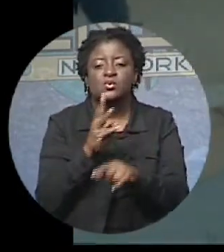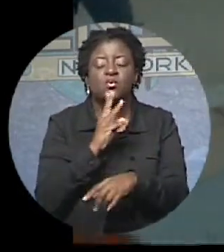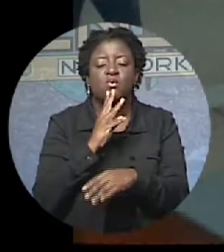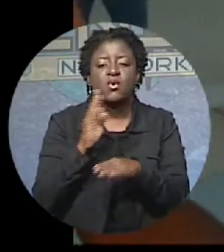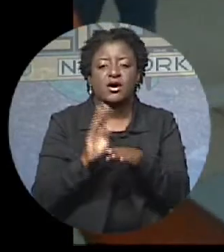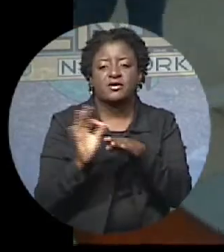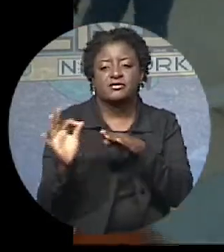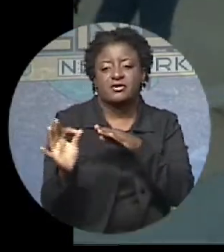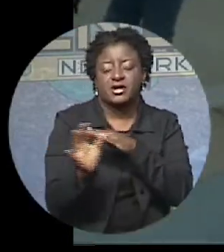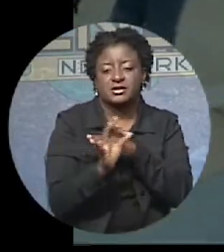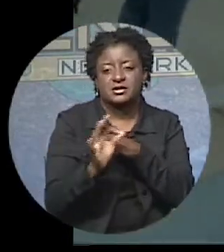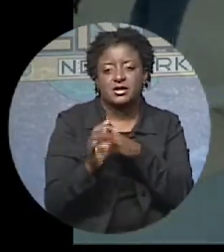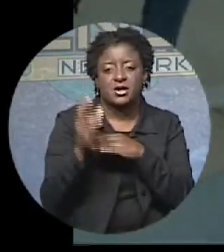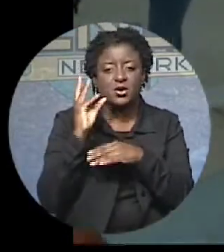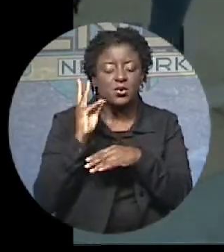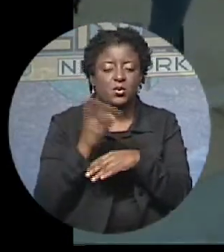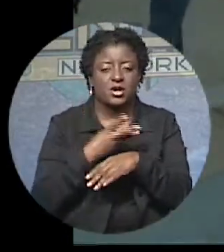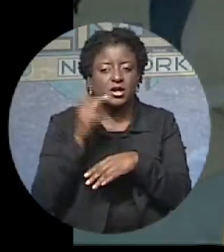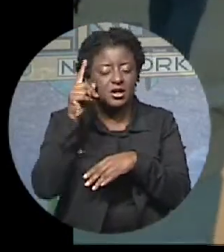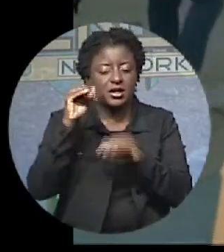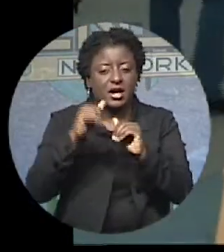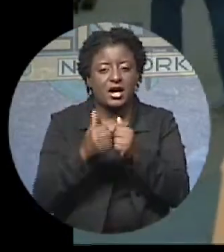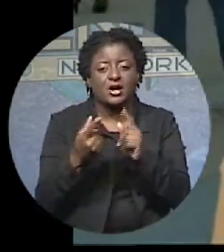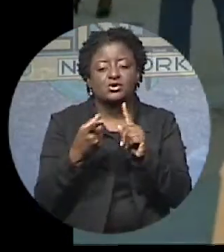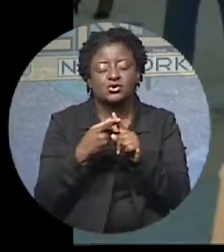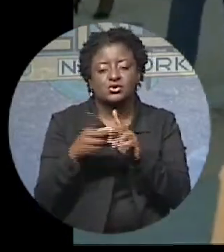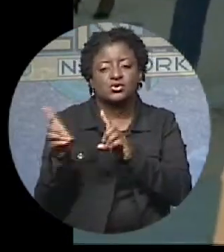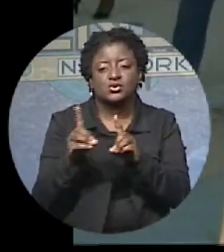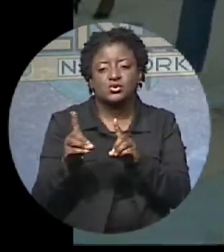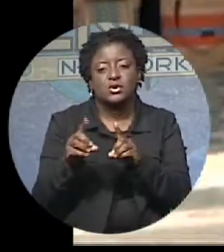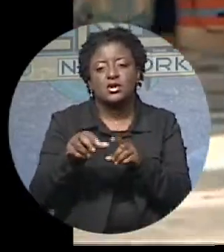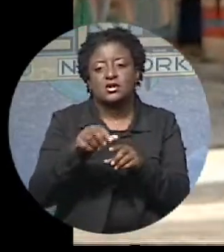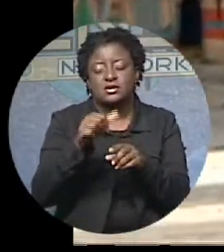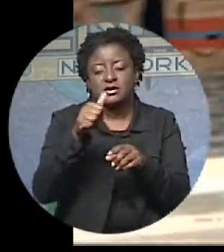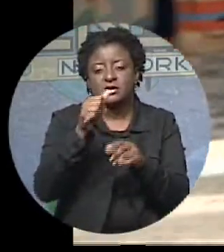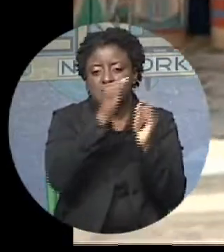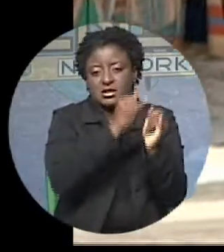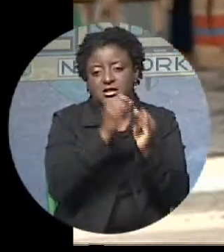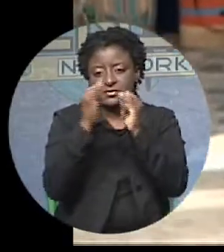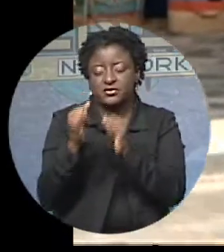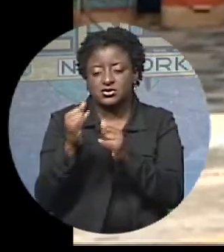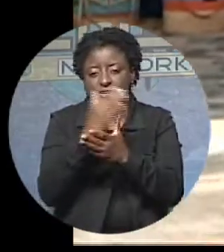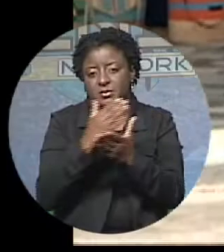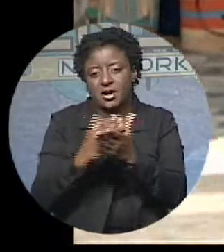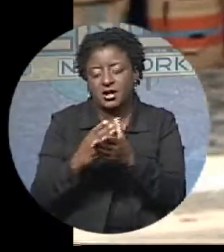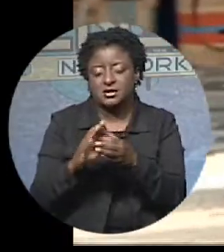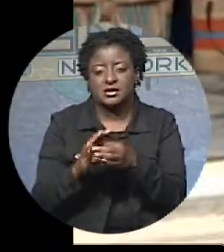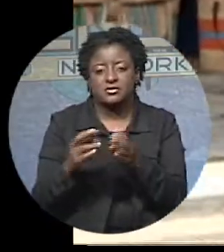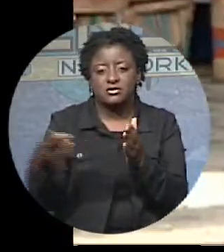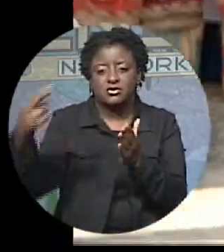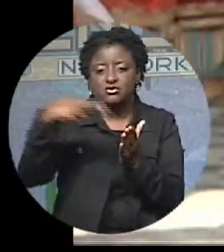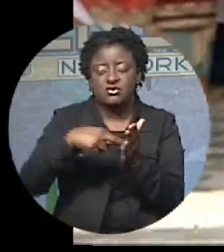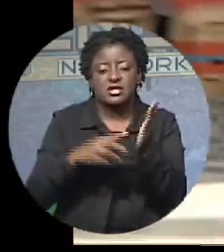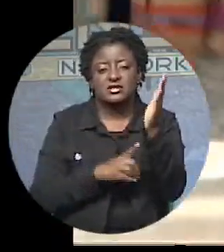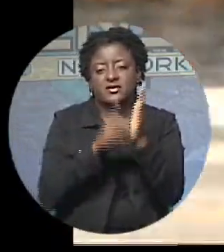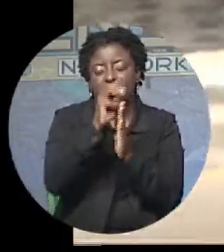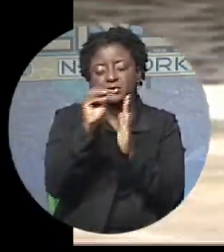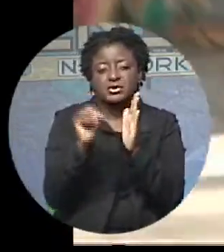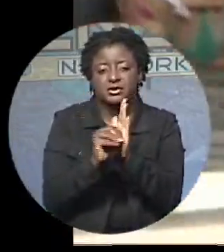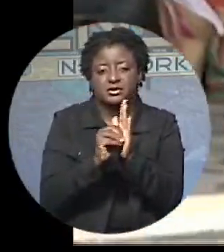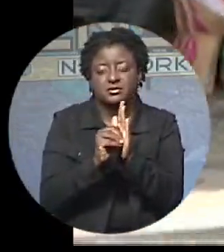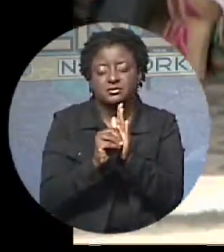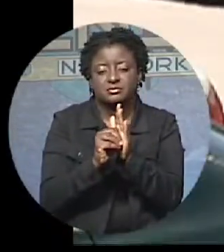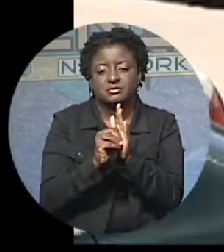do the individual phases of the redevelopment project. But that's only a taste of what's to come for this touristic